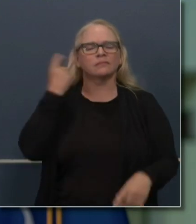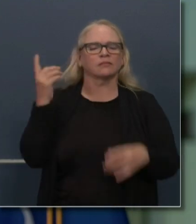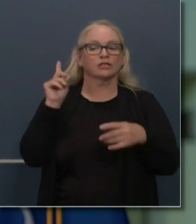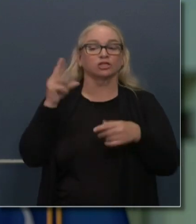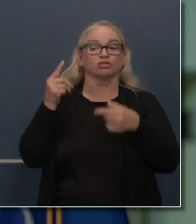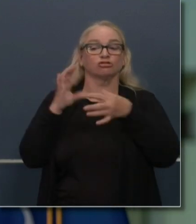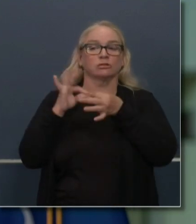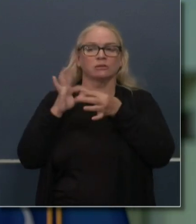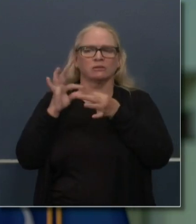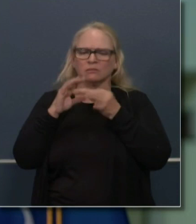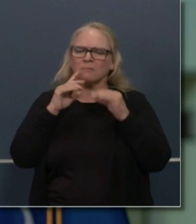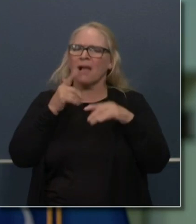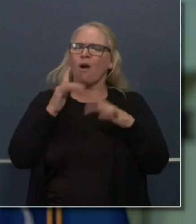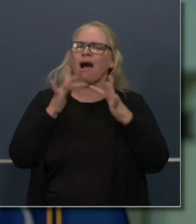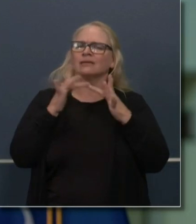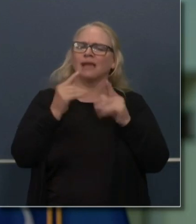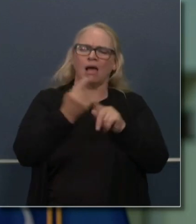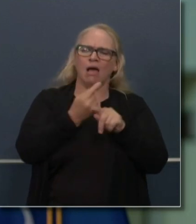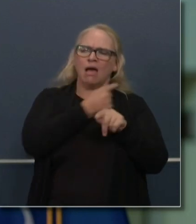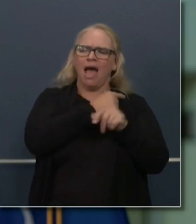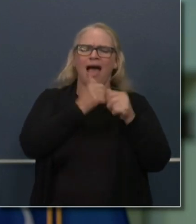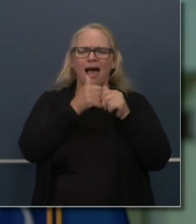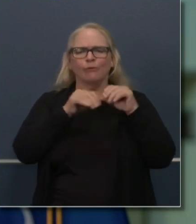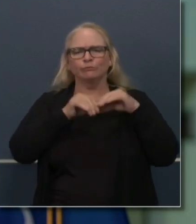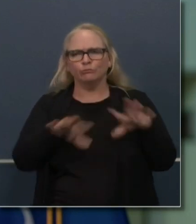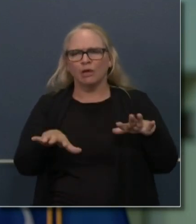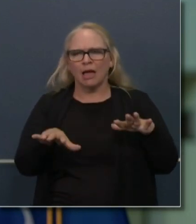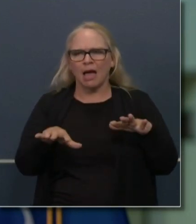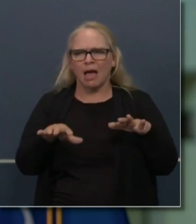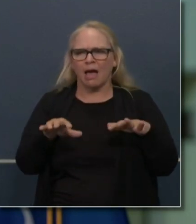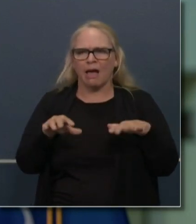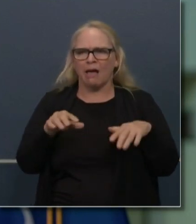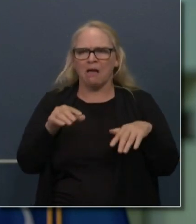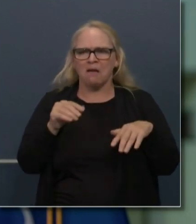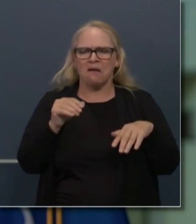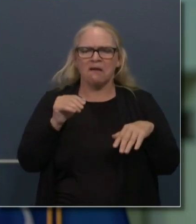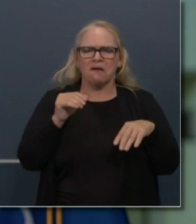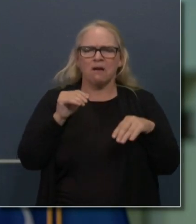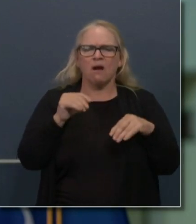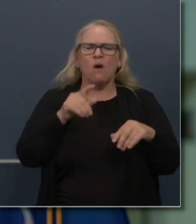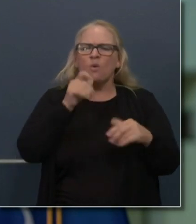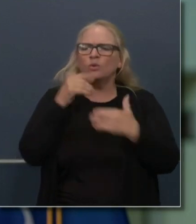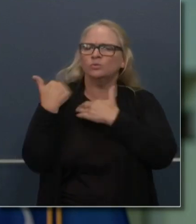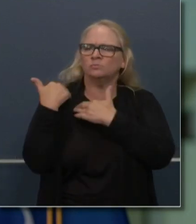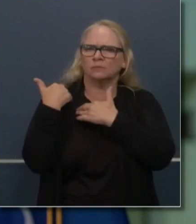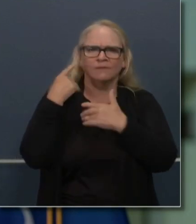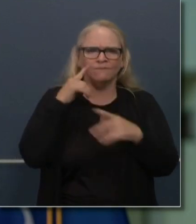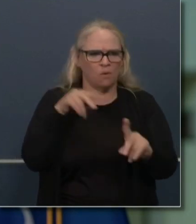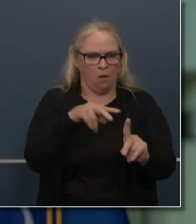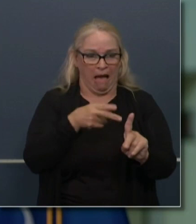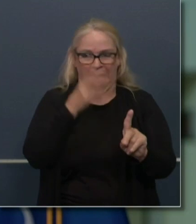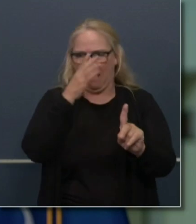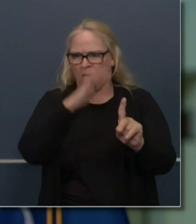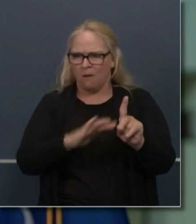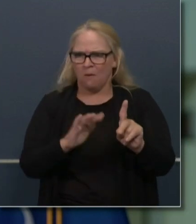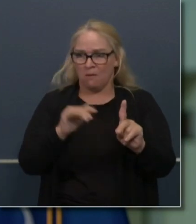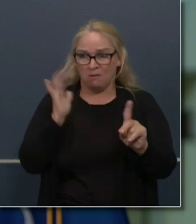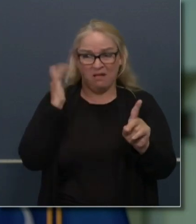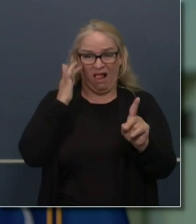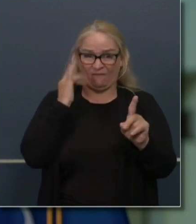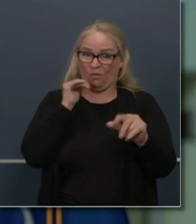today. So where does the responsibility lie for the current shortages and problems? On Californians for not doing the right thing, or